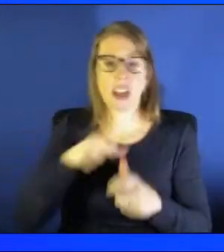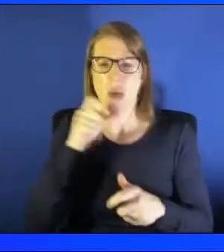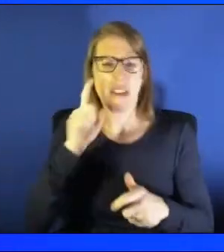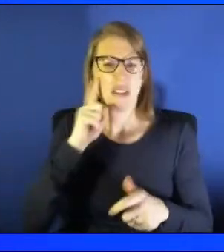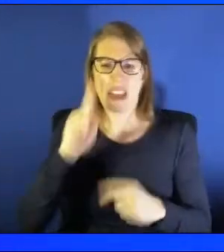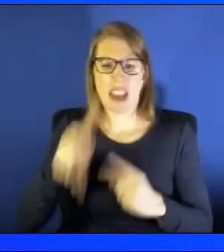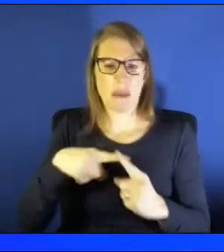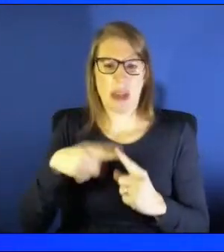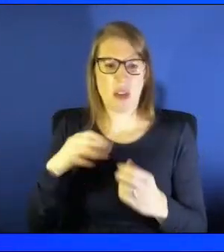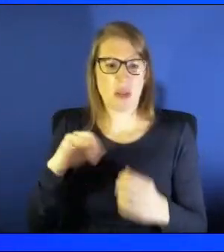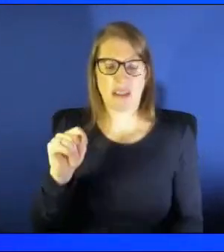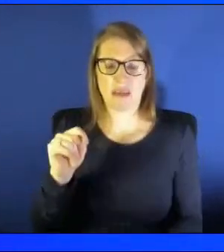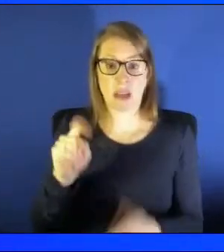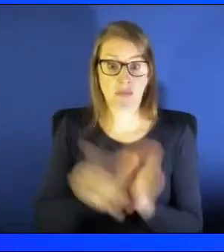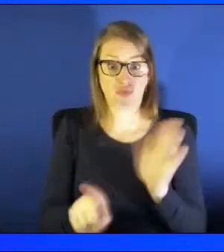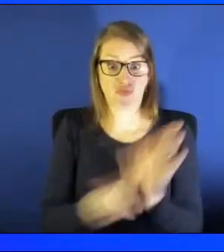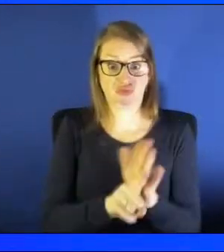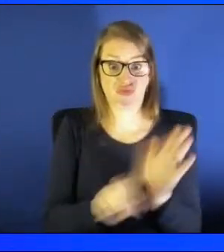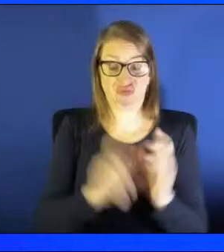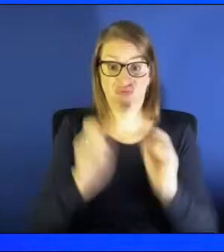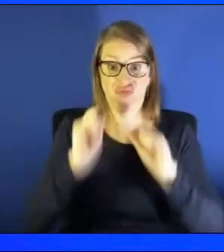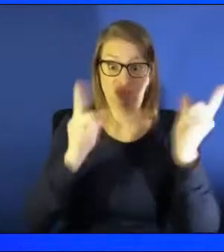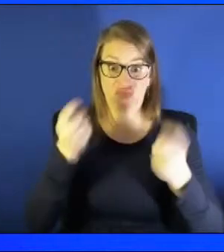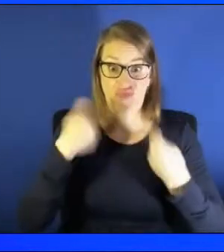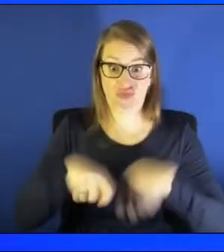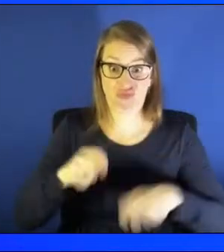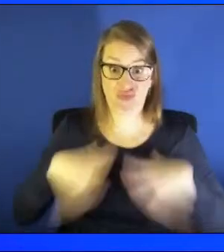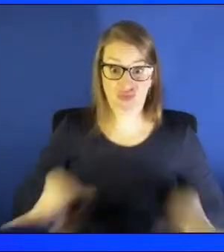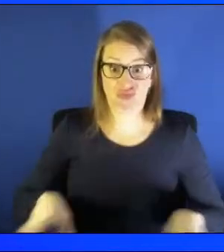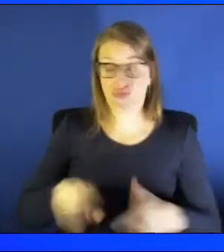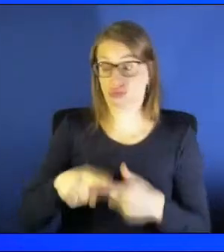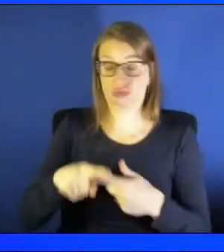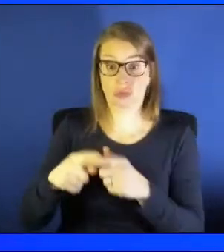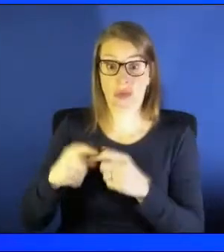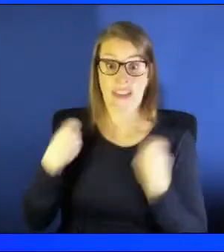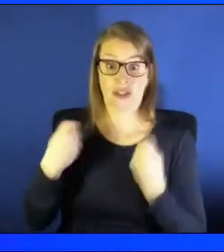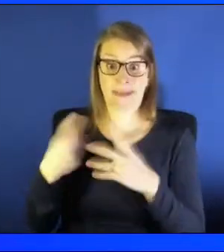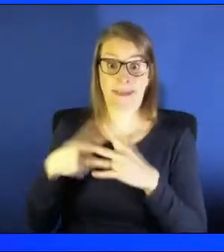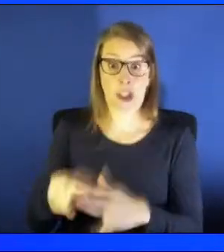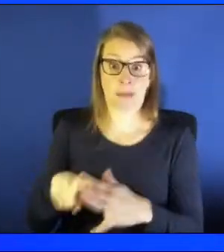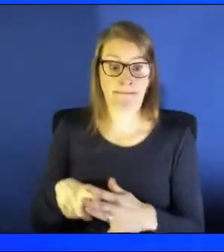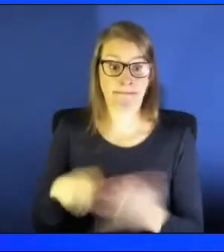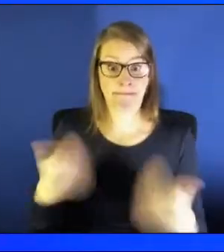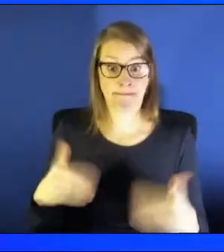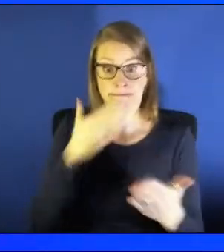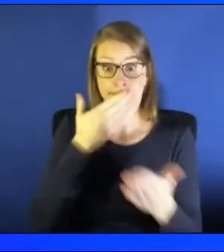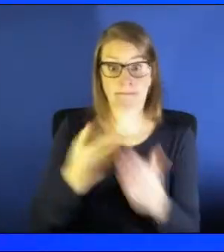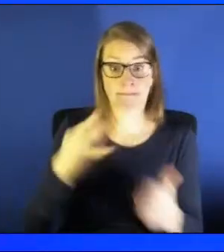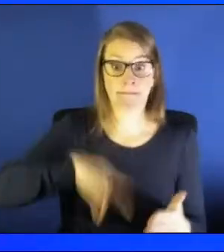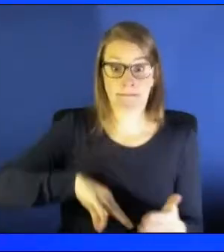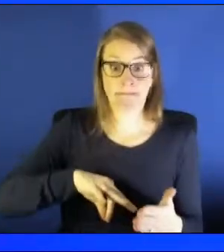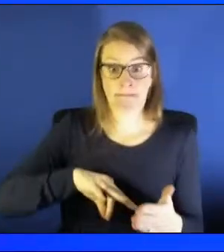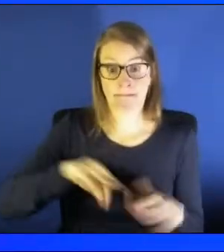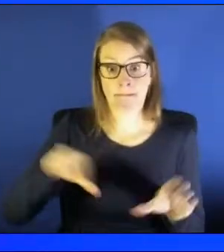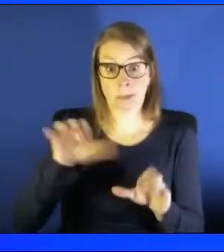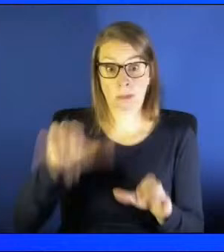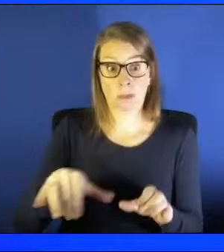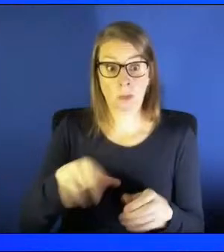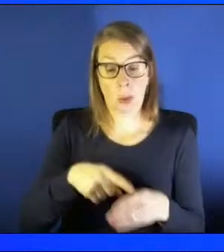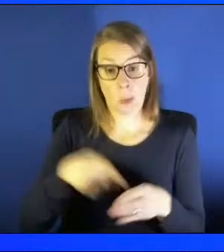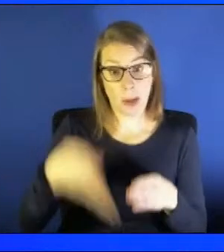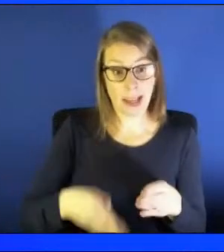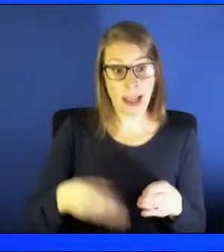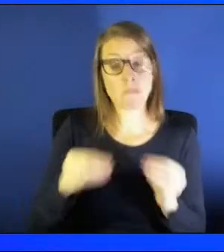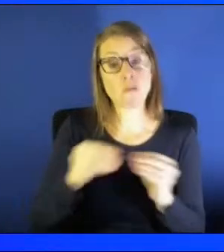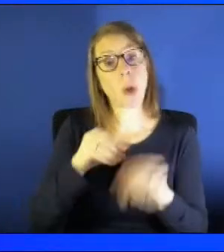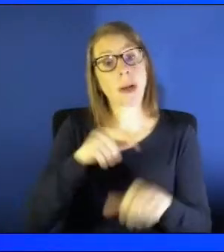clothes on, get on the treadmill. So there really is great benefit to doing that. On the weekends when I have more time